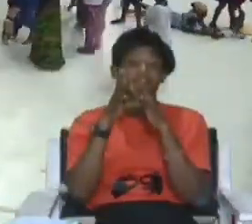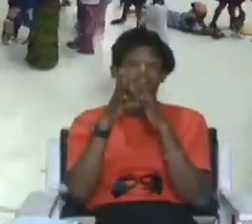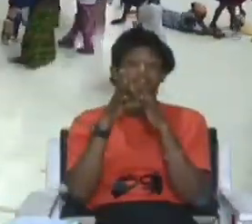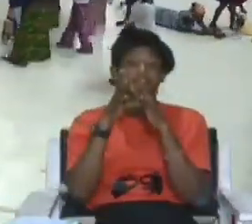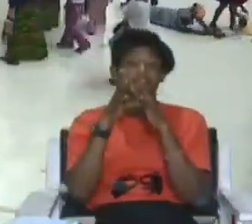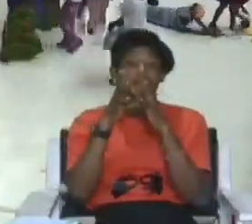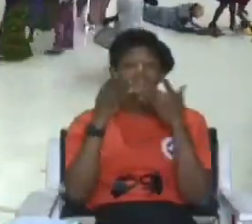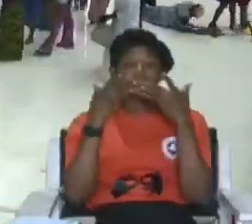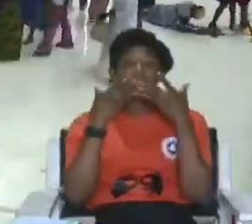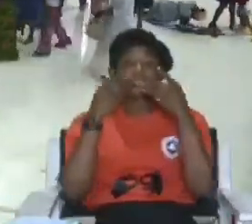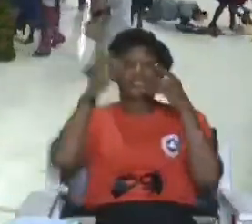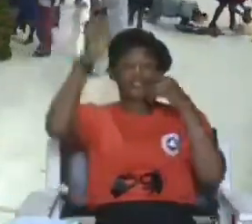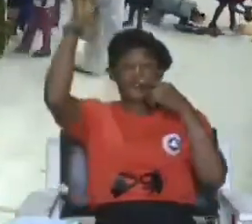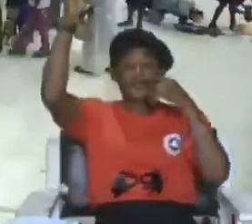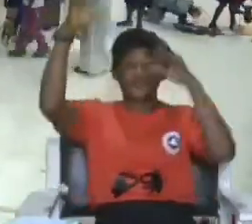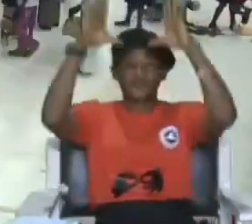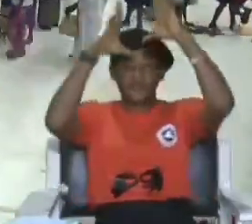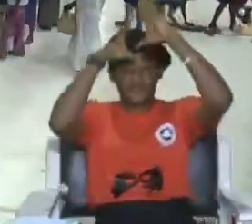Thank you, Father.